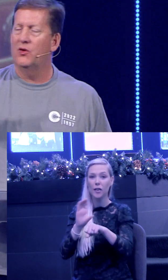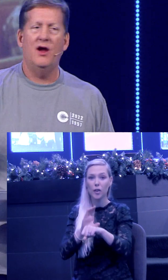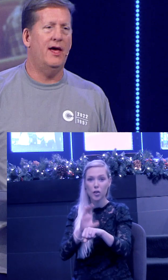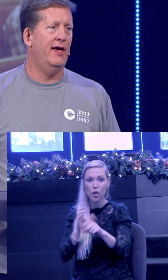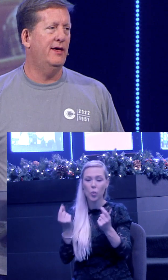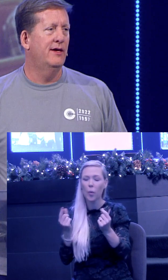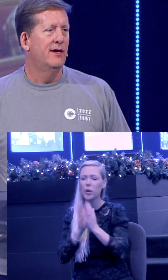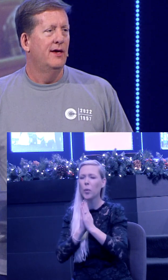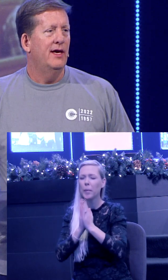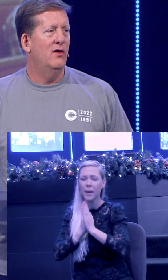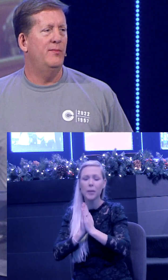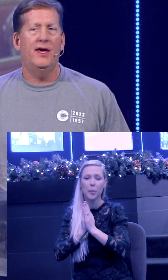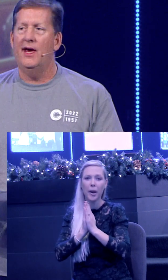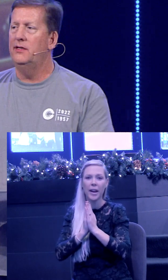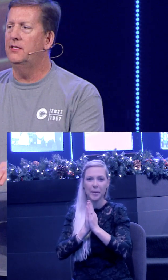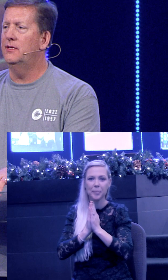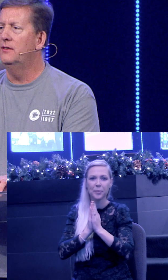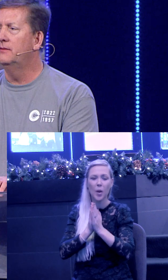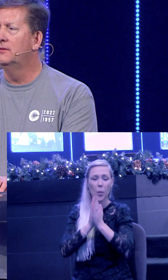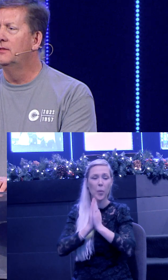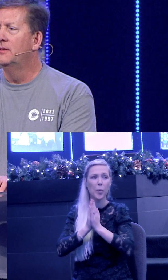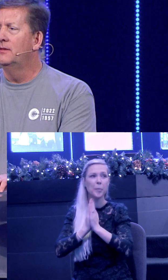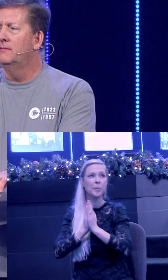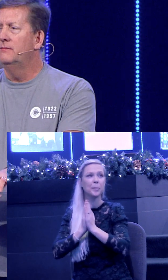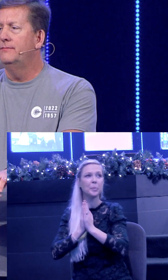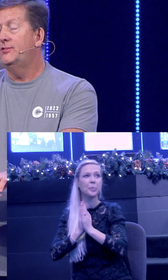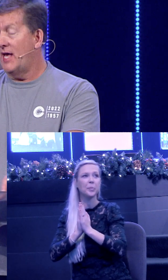began to pray, and we began to